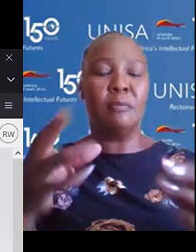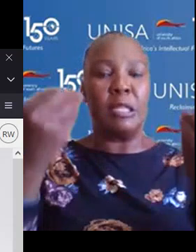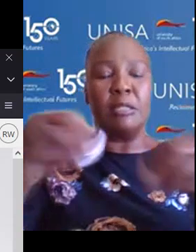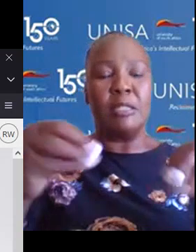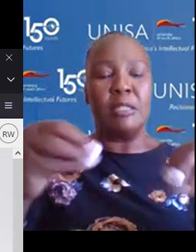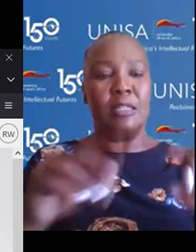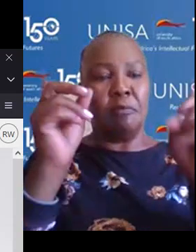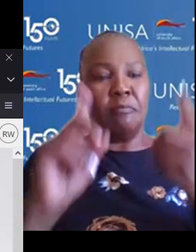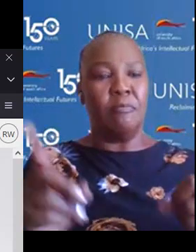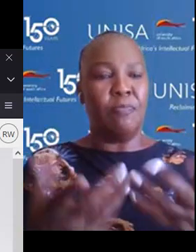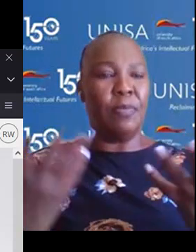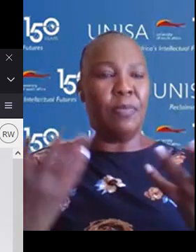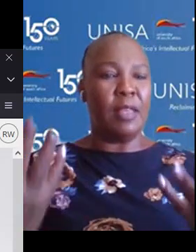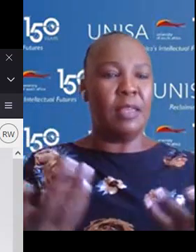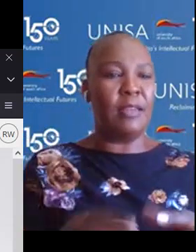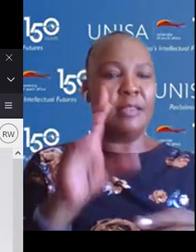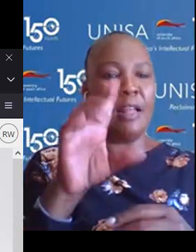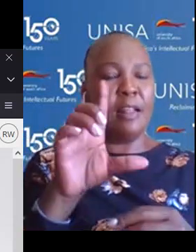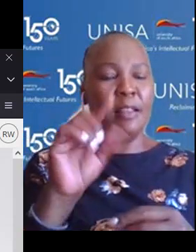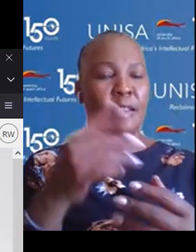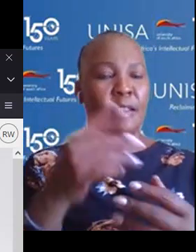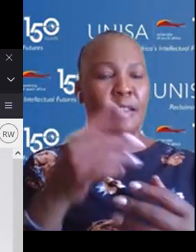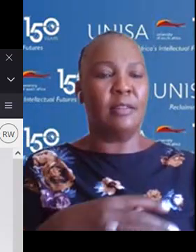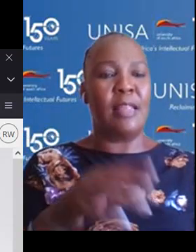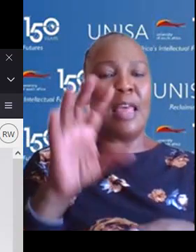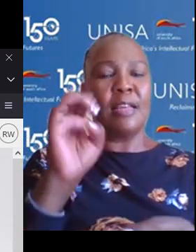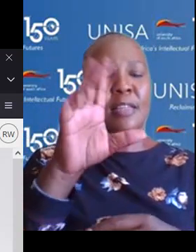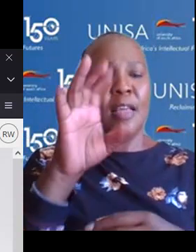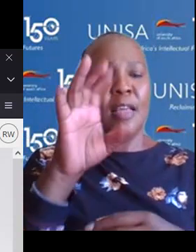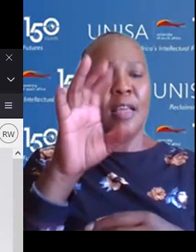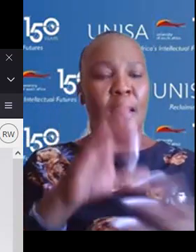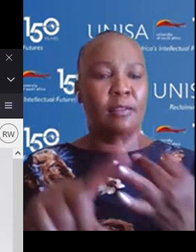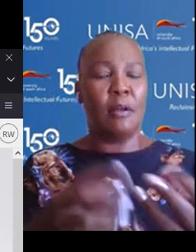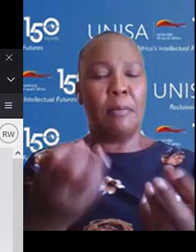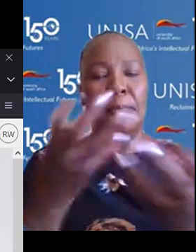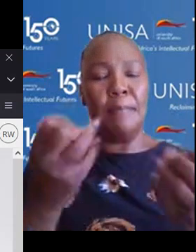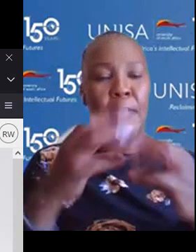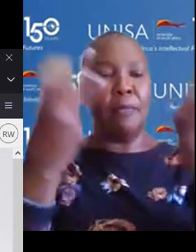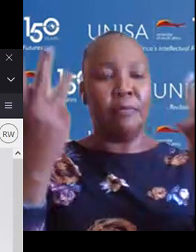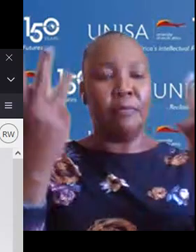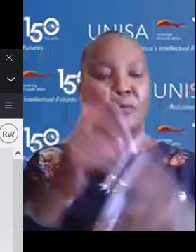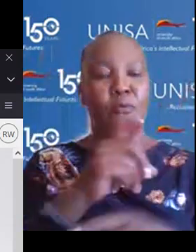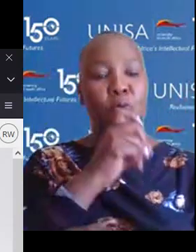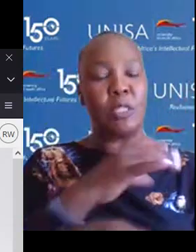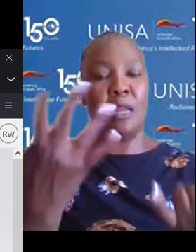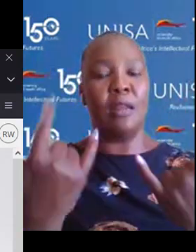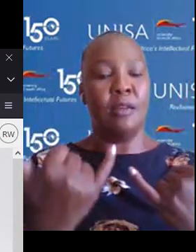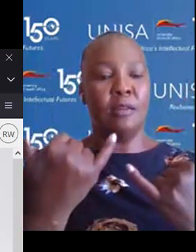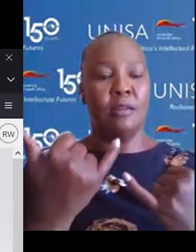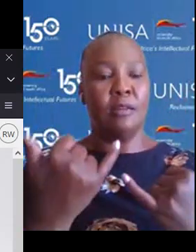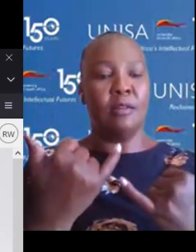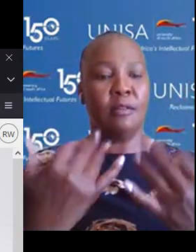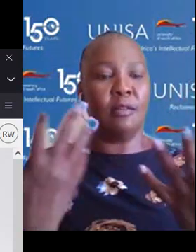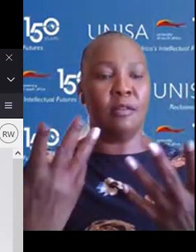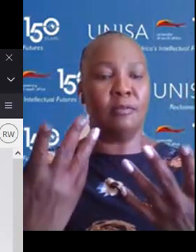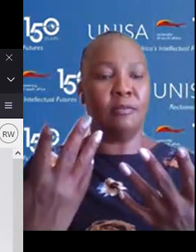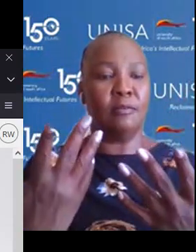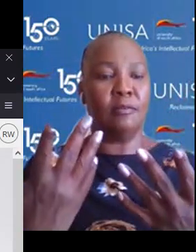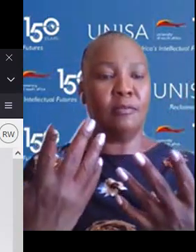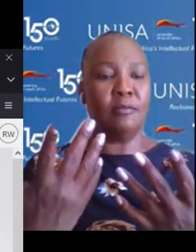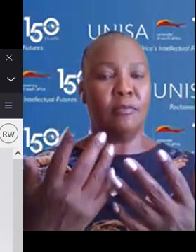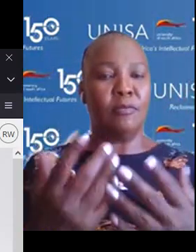like Delve, what Excel, Forms. A lot of people are using now, for instance, as well, the online